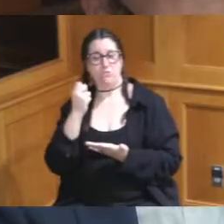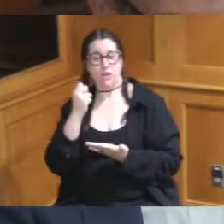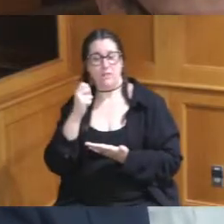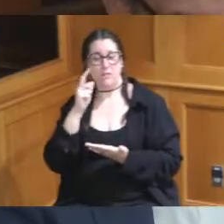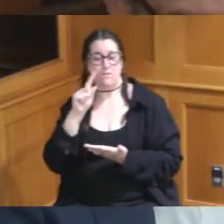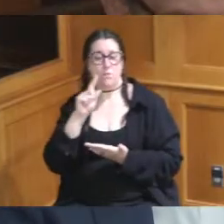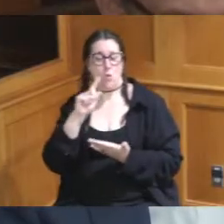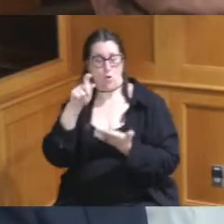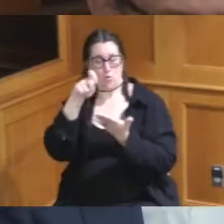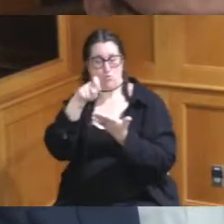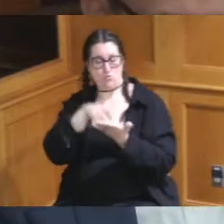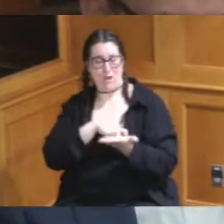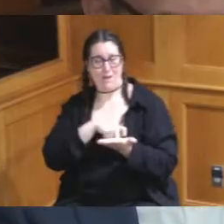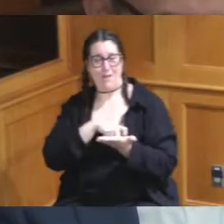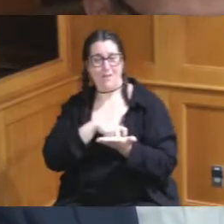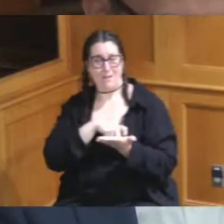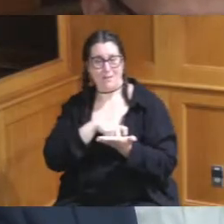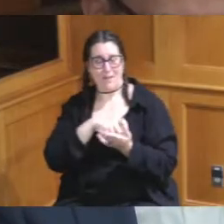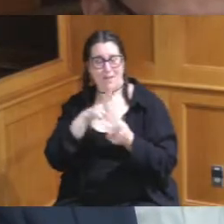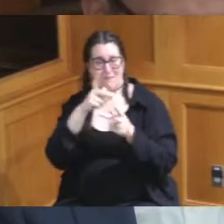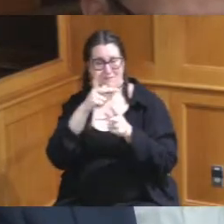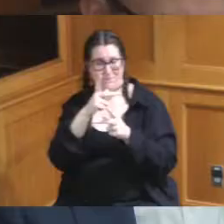to right a wrong,